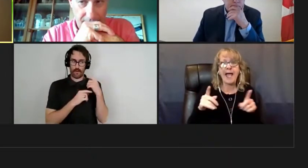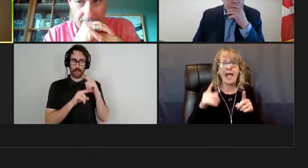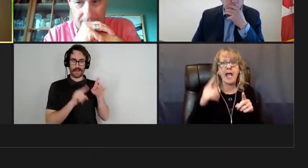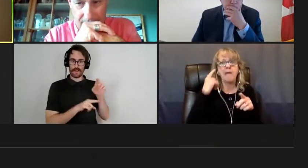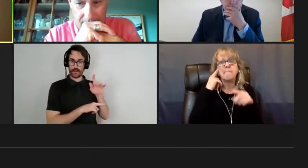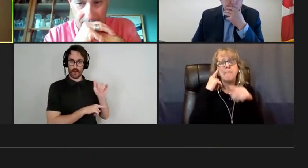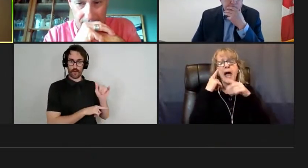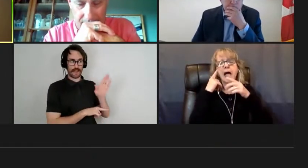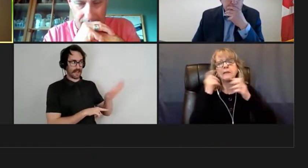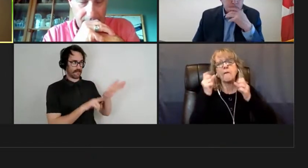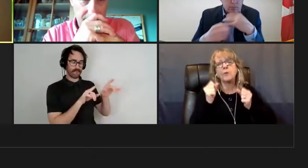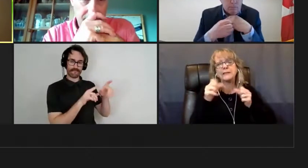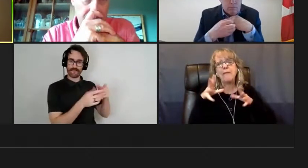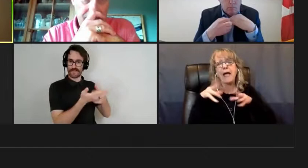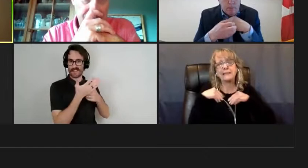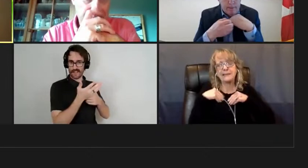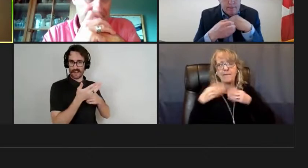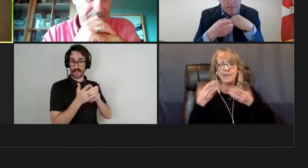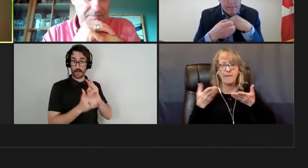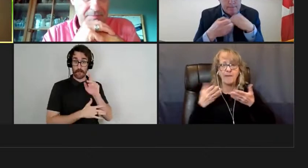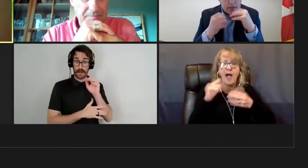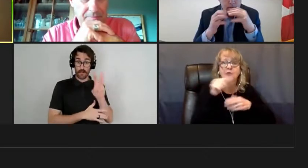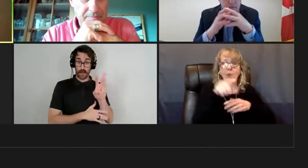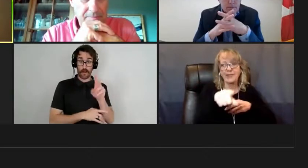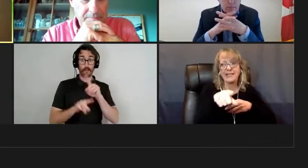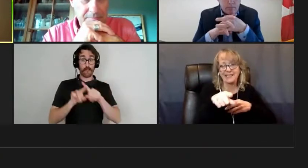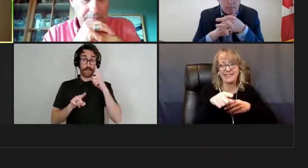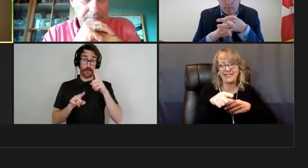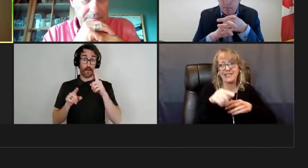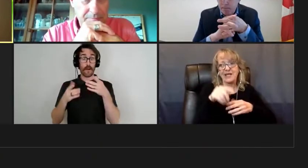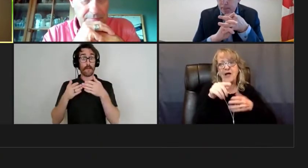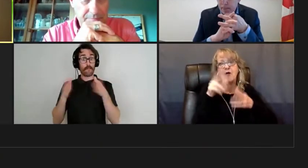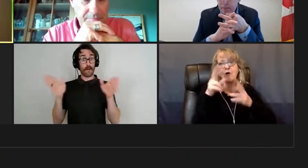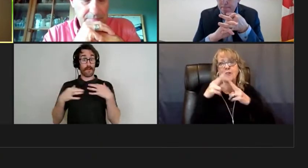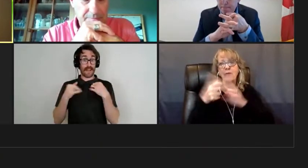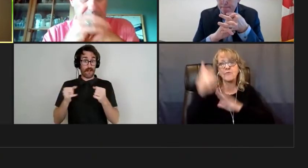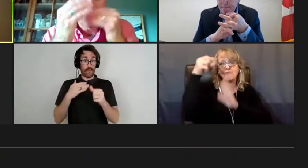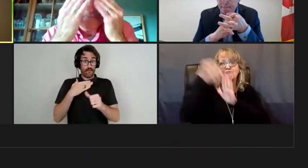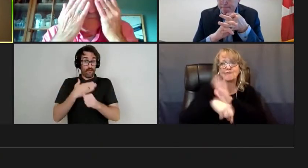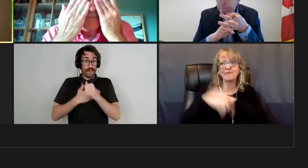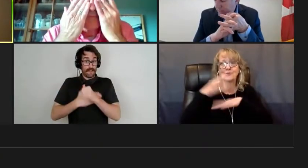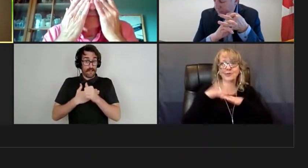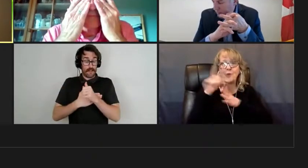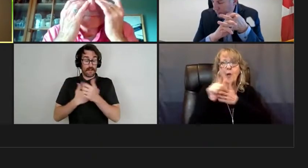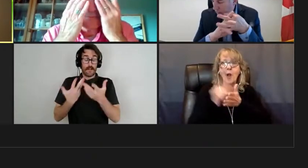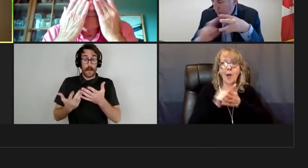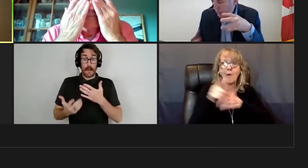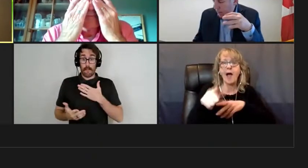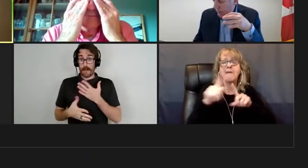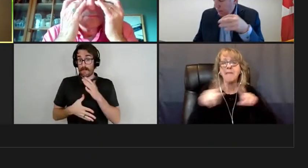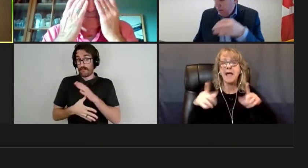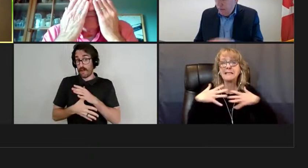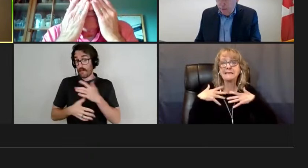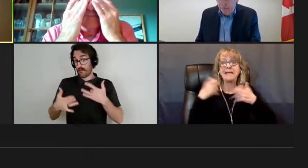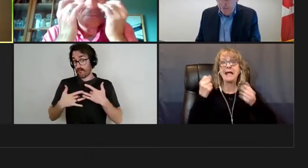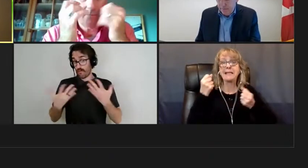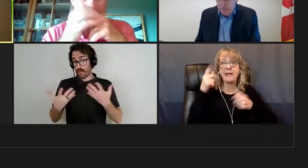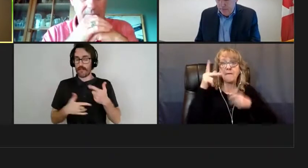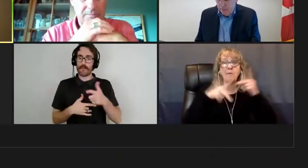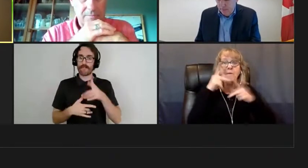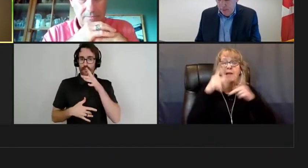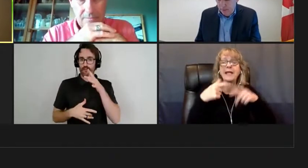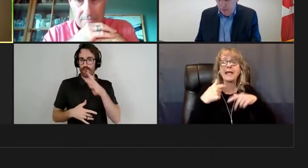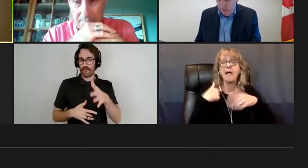things. But I think from the public health risk perspective, my primary concern would be the grandparent,